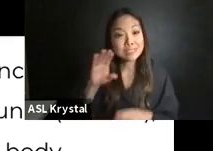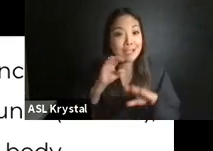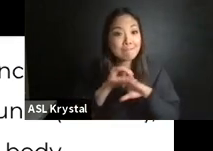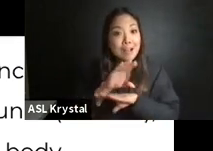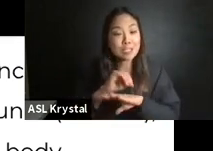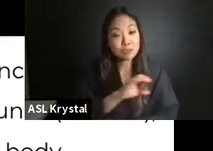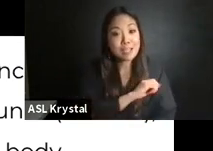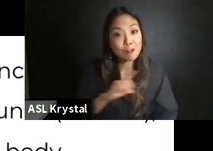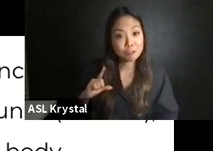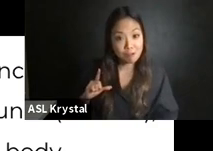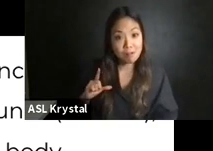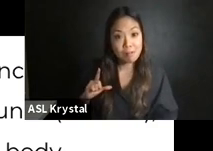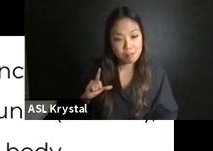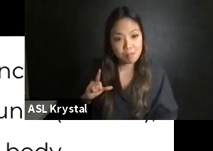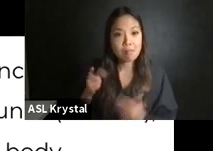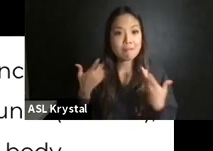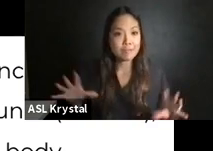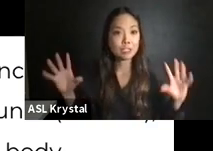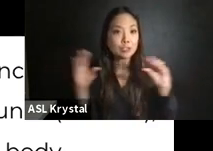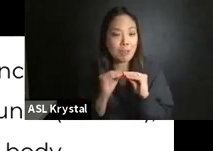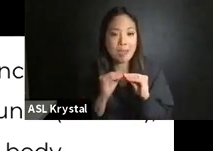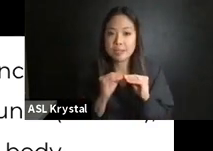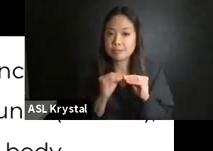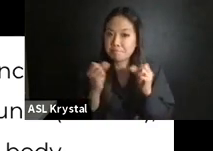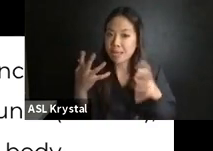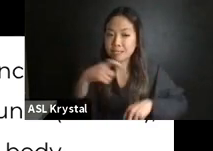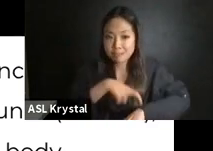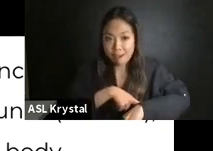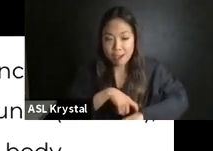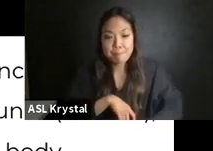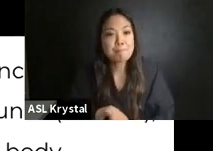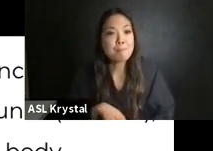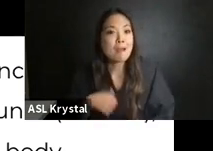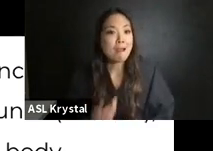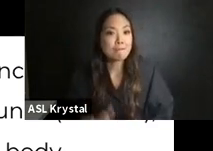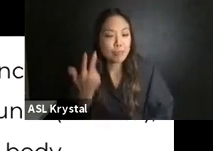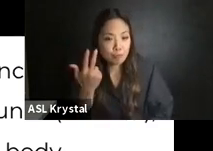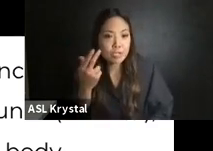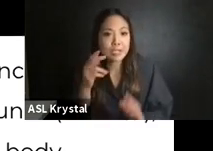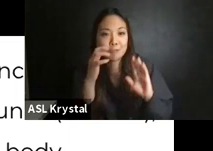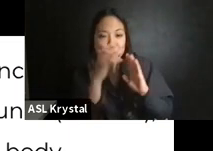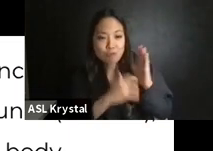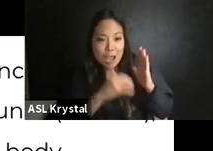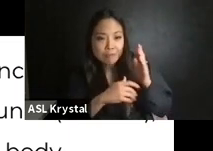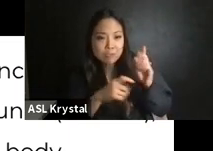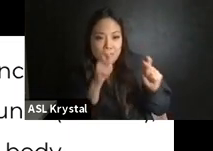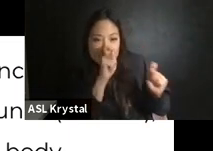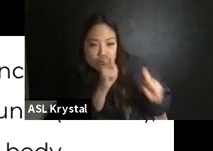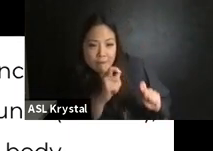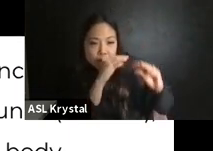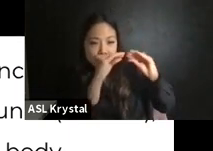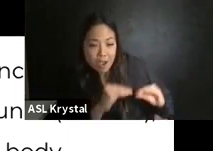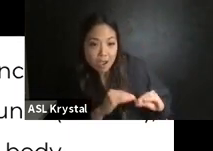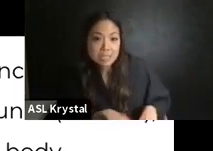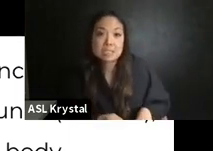uh i've met with we've met with several times and we've had three revised drafts um you know we did not reach